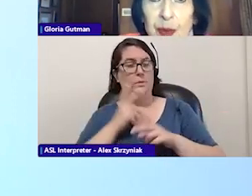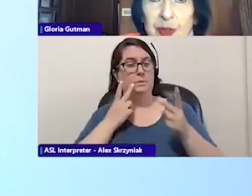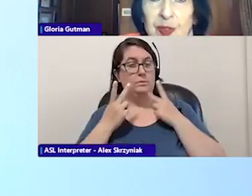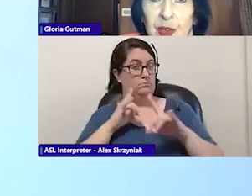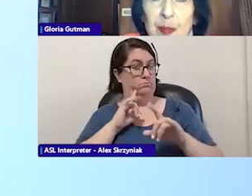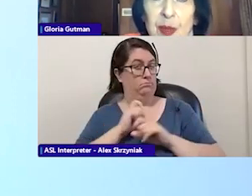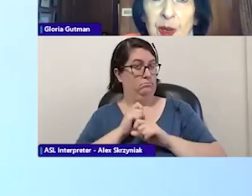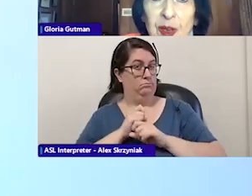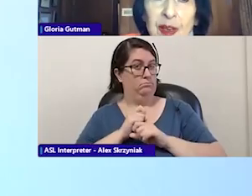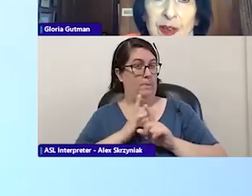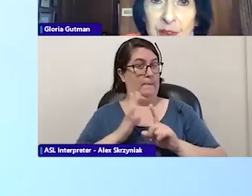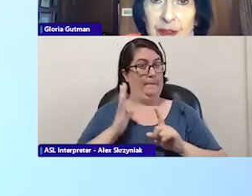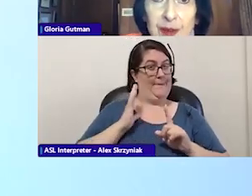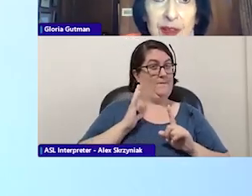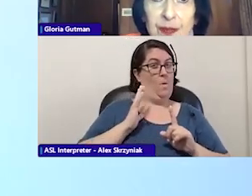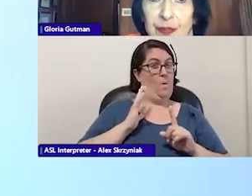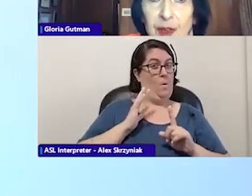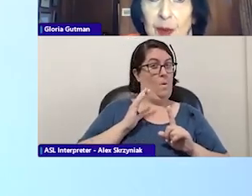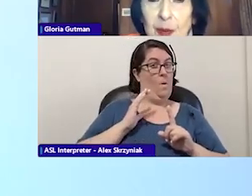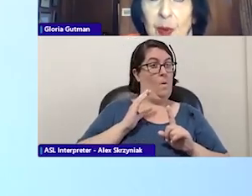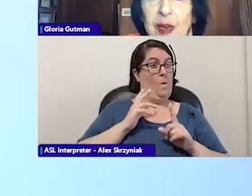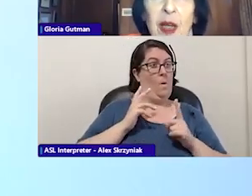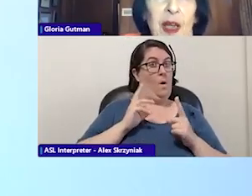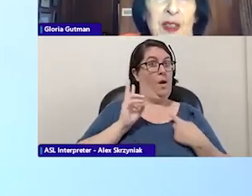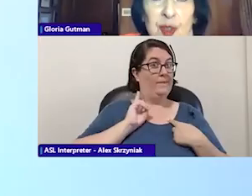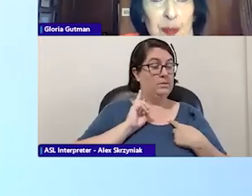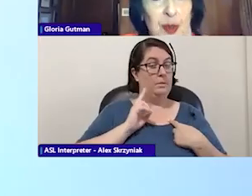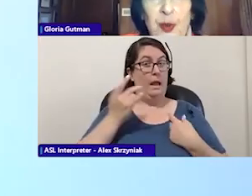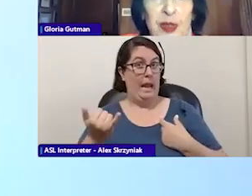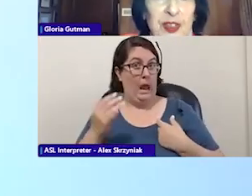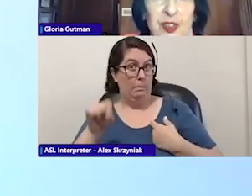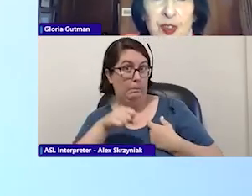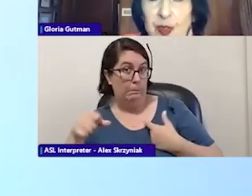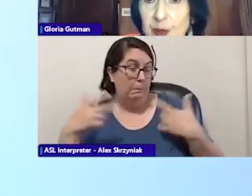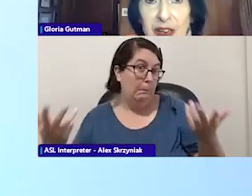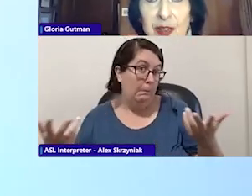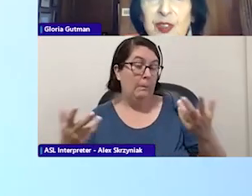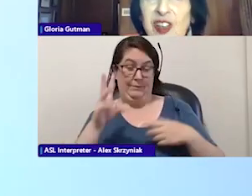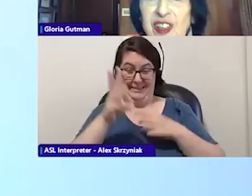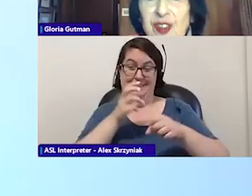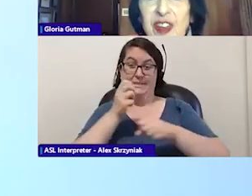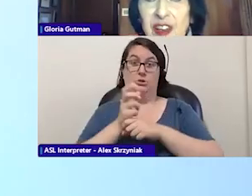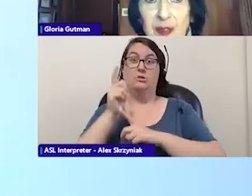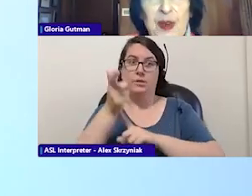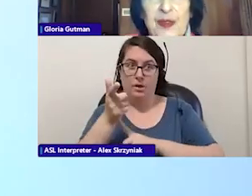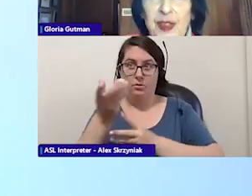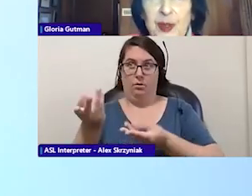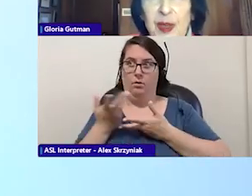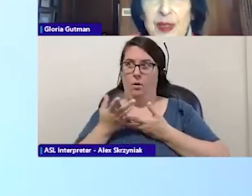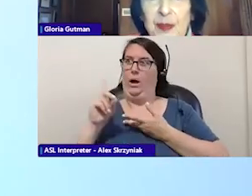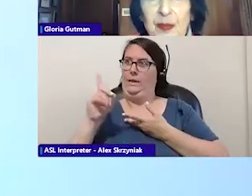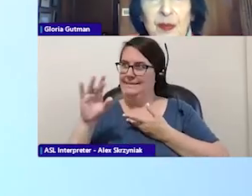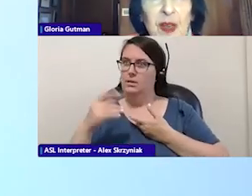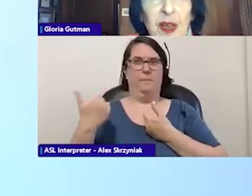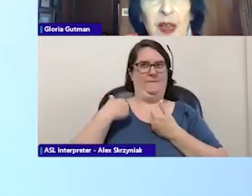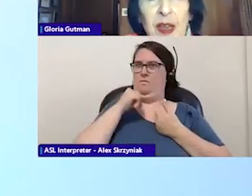one point in time, but not at another, like in follow-up 1, subsequently 6 years later, tell us that they have been